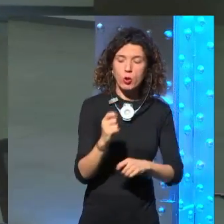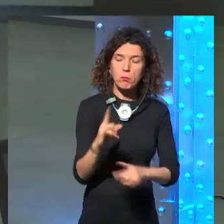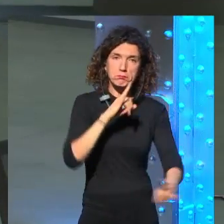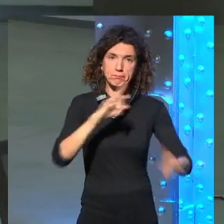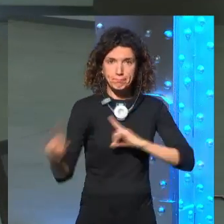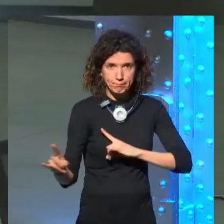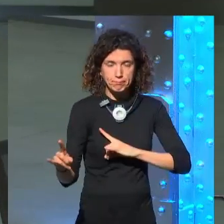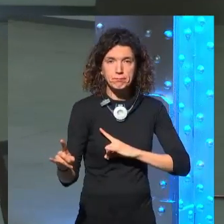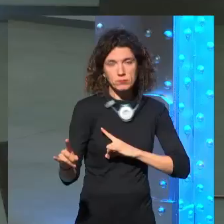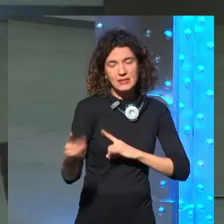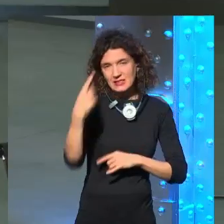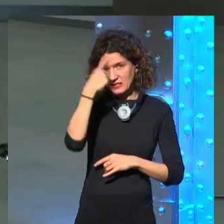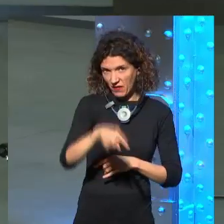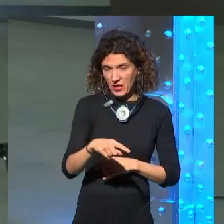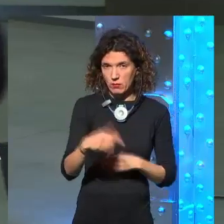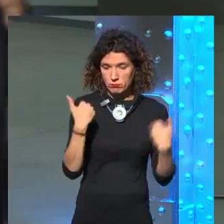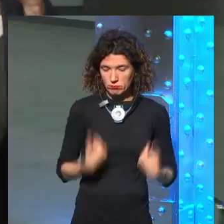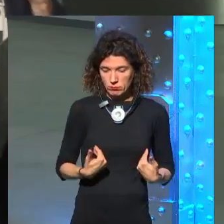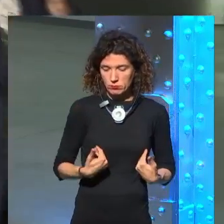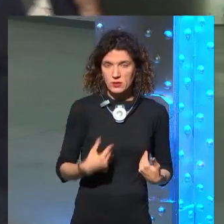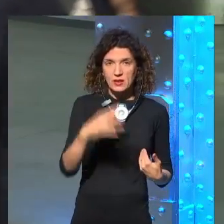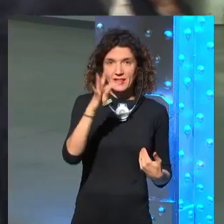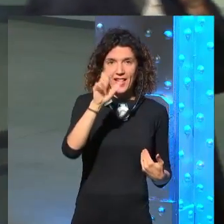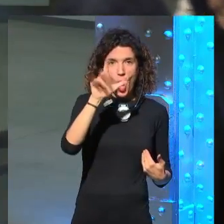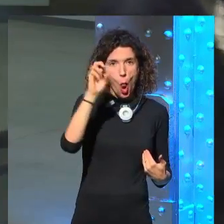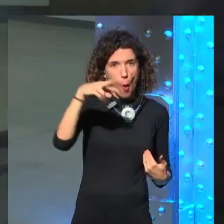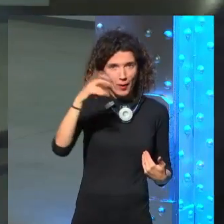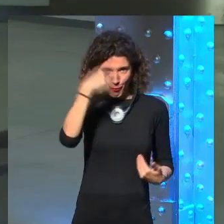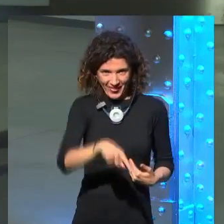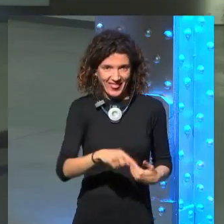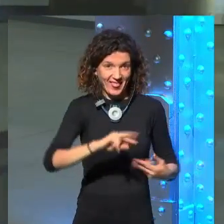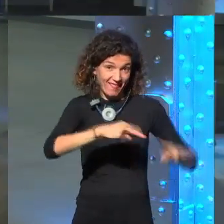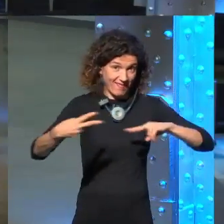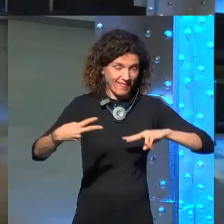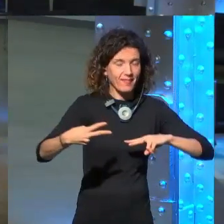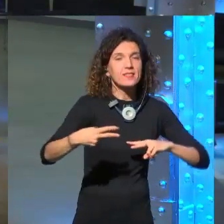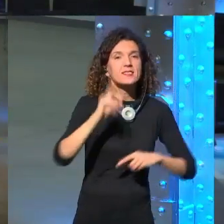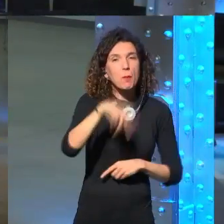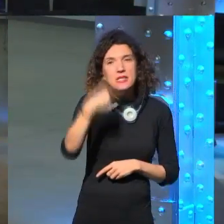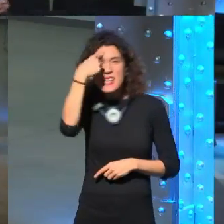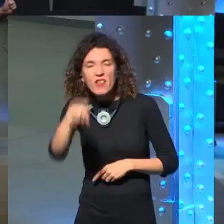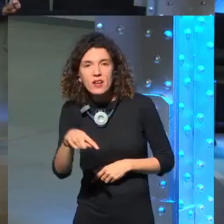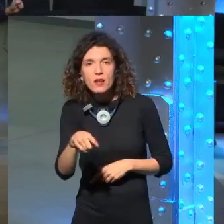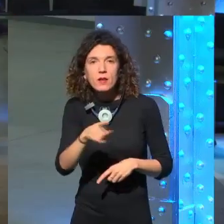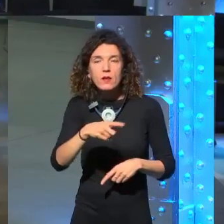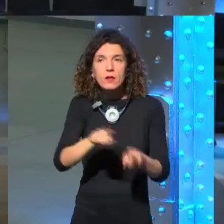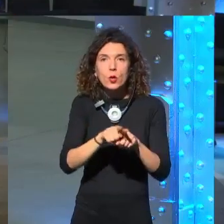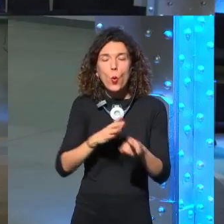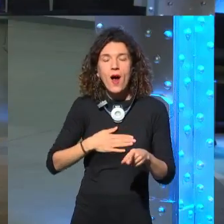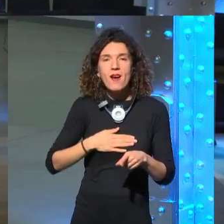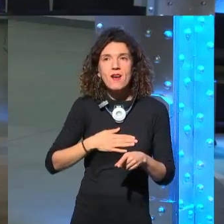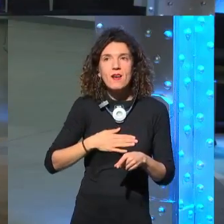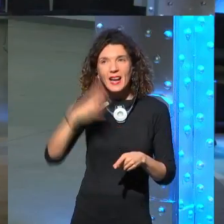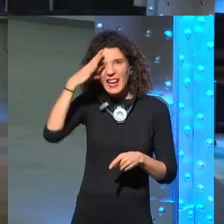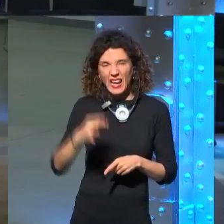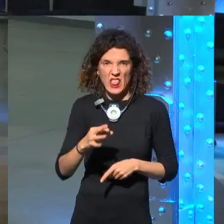wanting to know what a telomere is, were also quite intrigued to know what my religious beliefs were. Was I going to be a militant